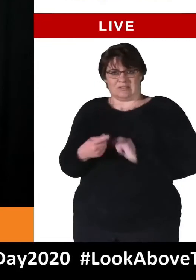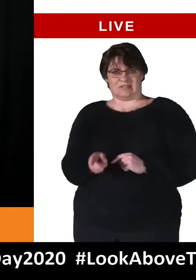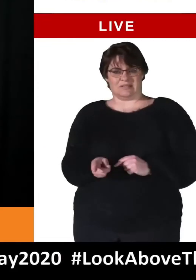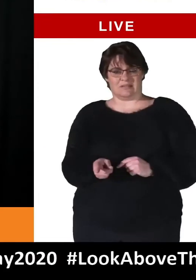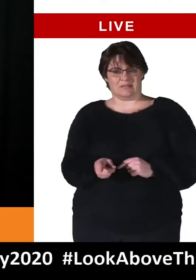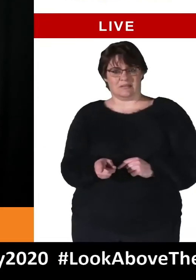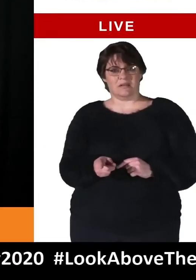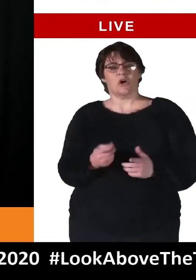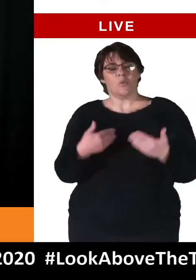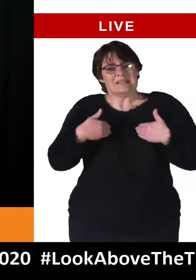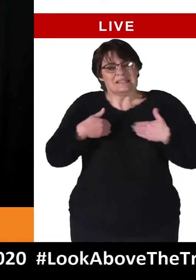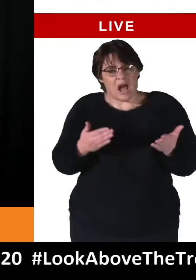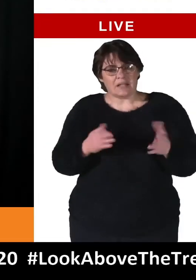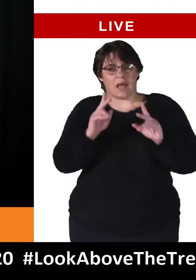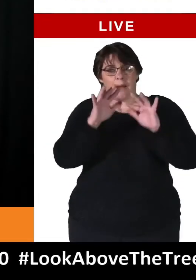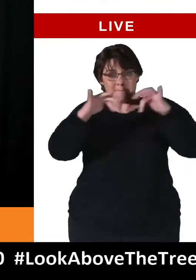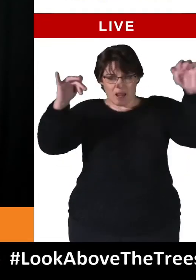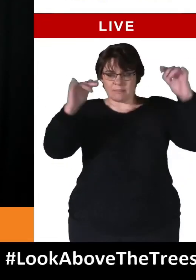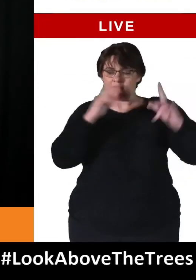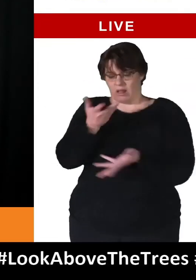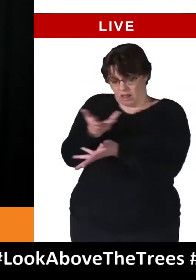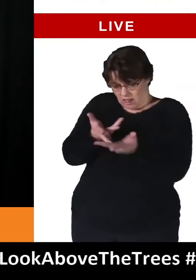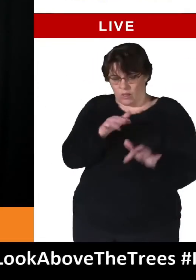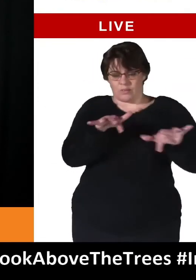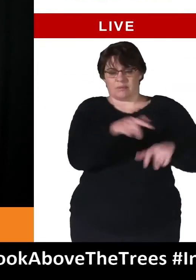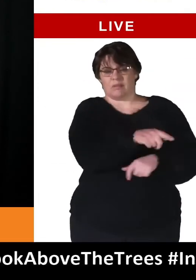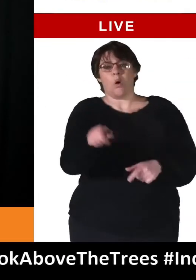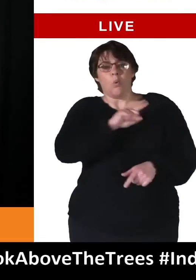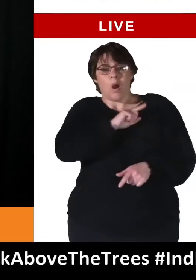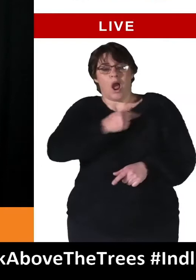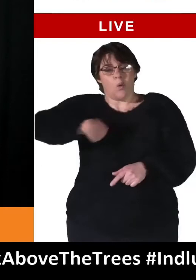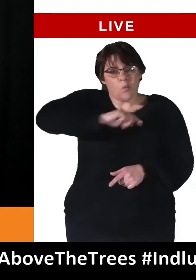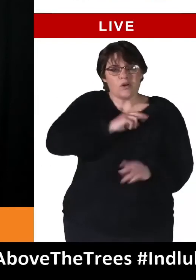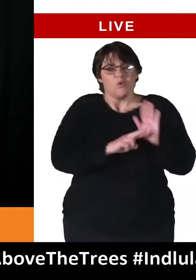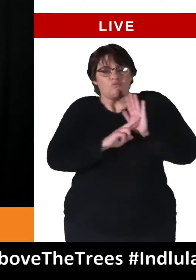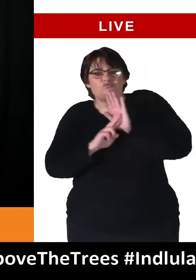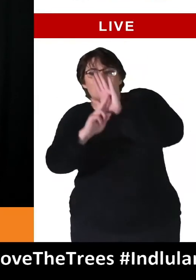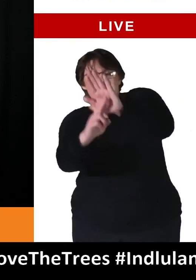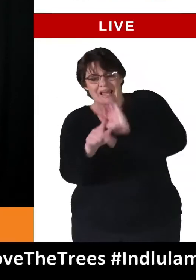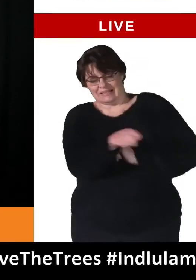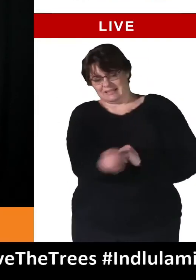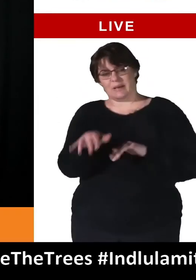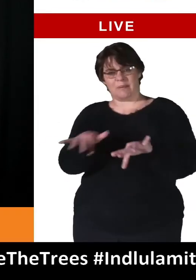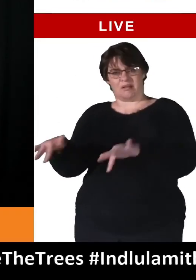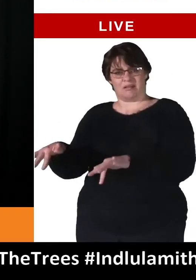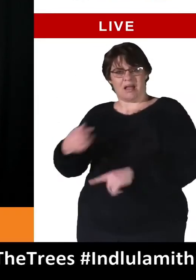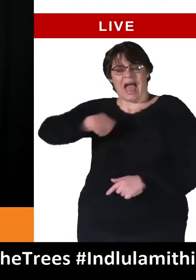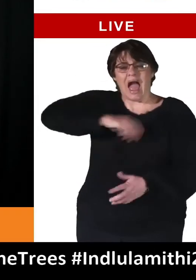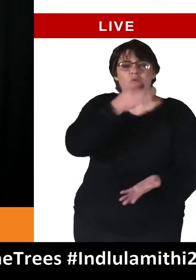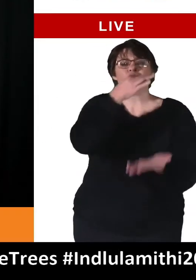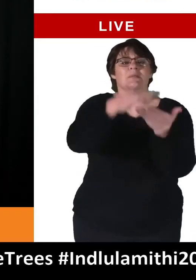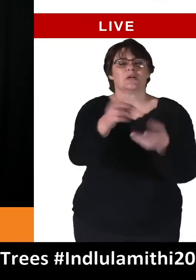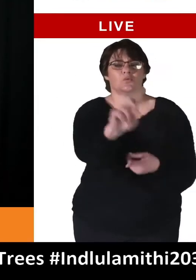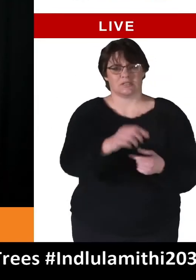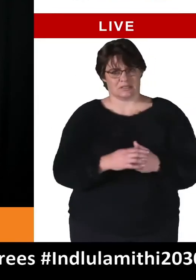to South Africans as Parliament, as the representatives of the people. What is our national interest?